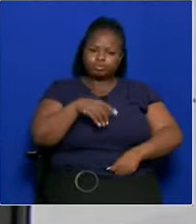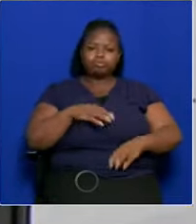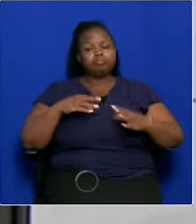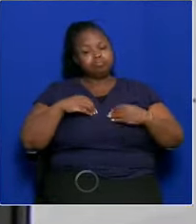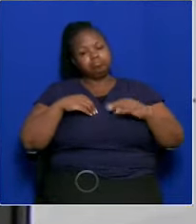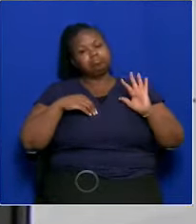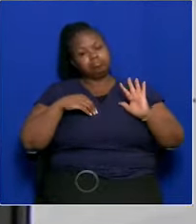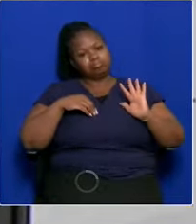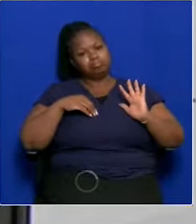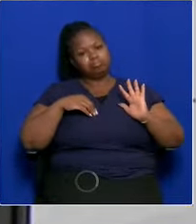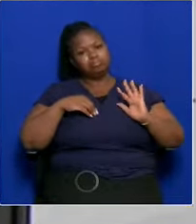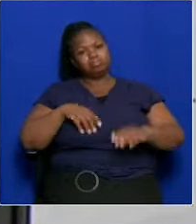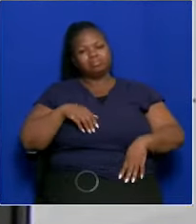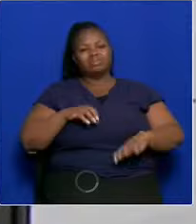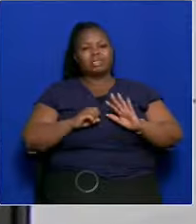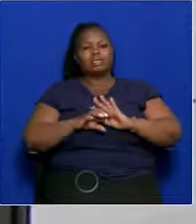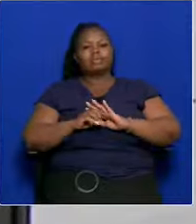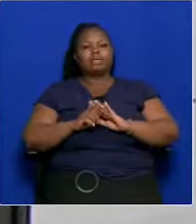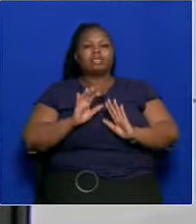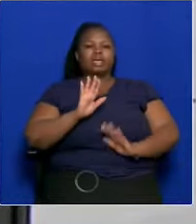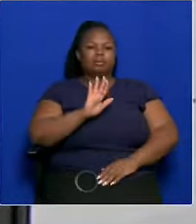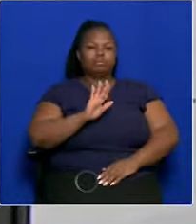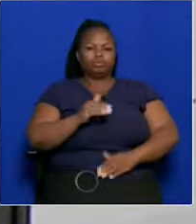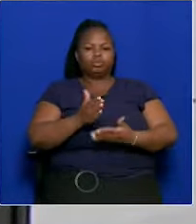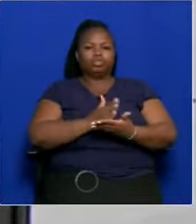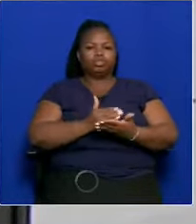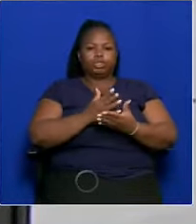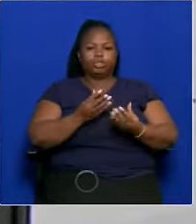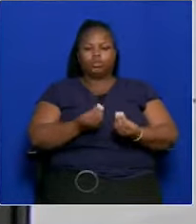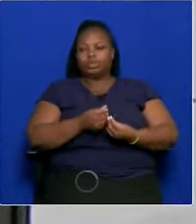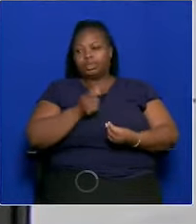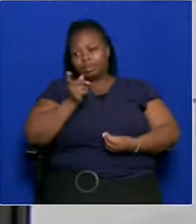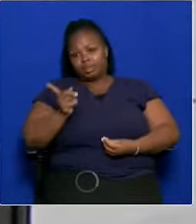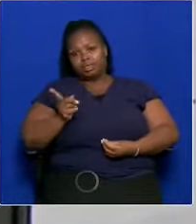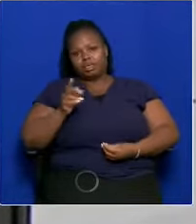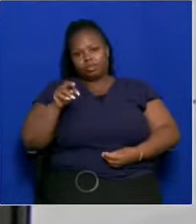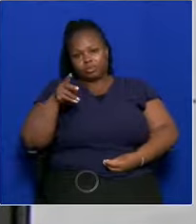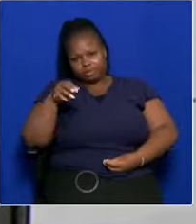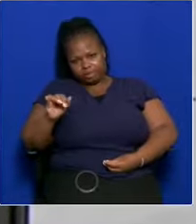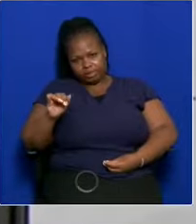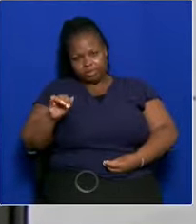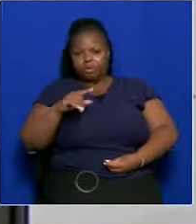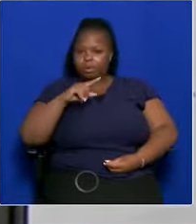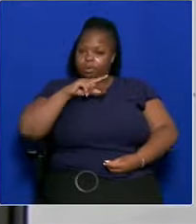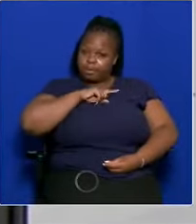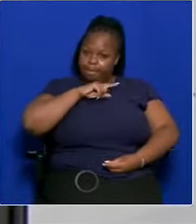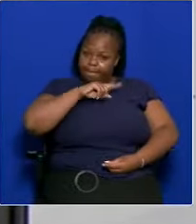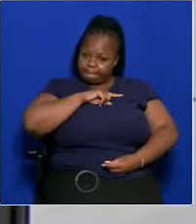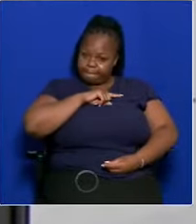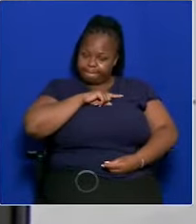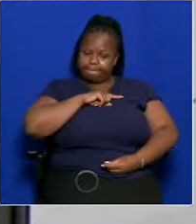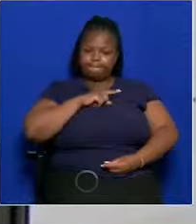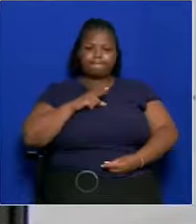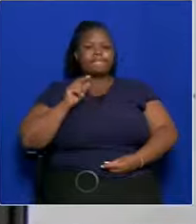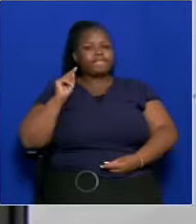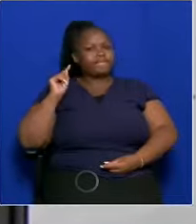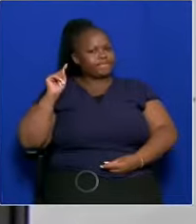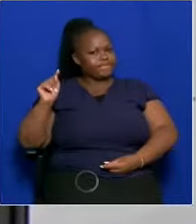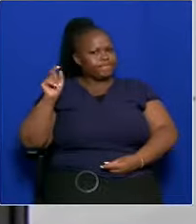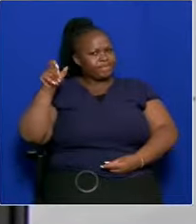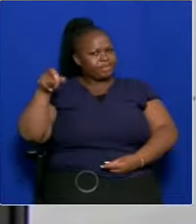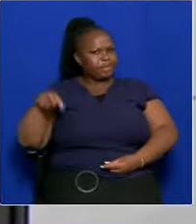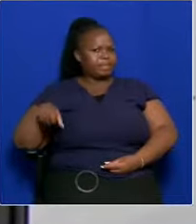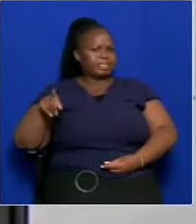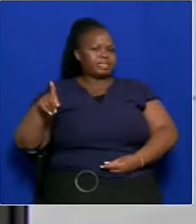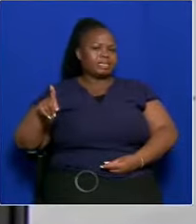in the media. You are sharing it with Sergeant Nkosi because this is the guy, this is the man or